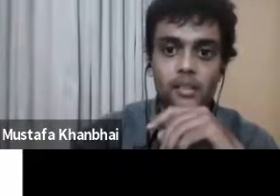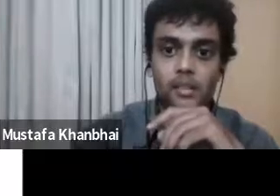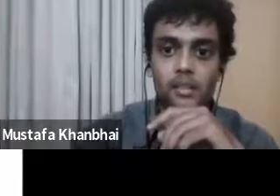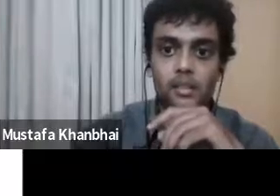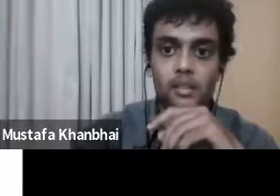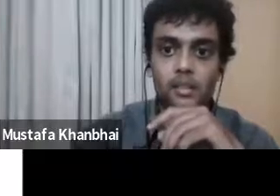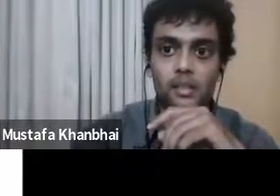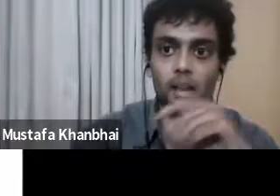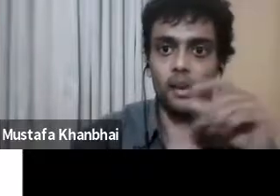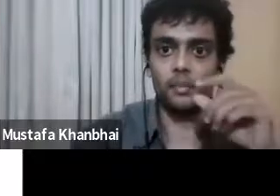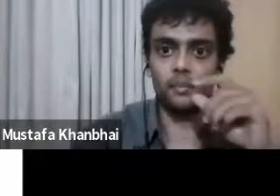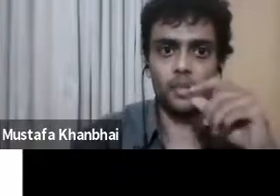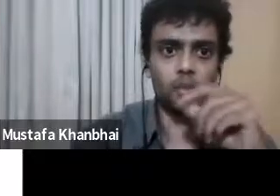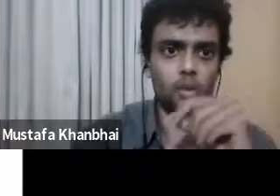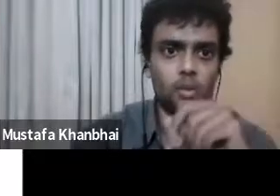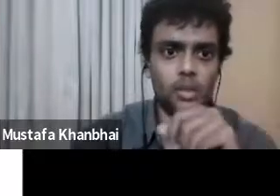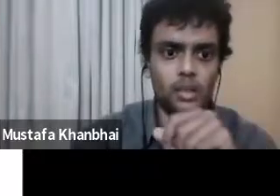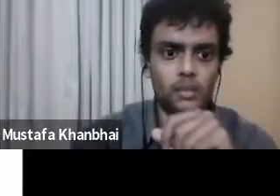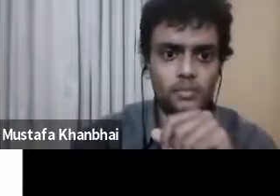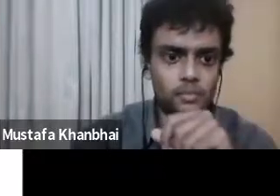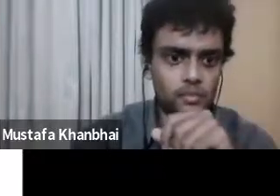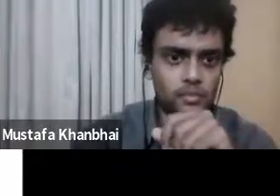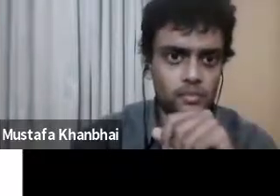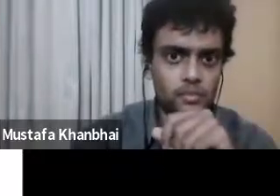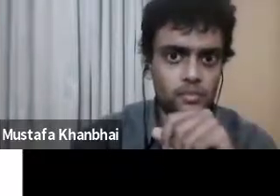There is, sorry, one second.